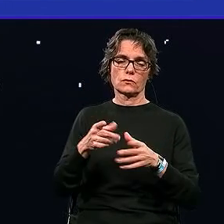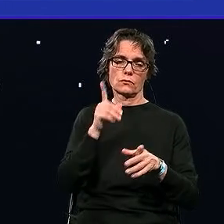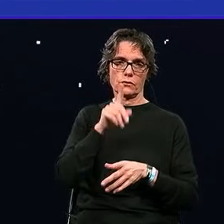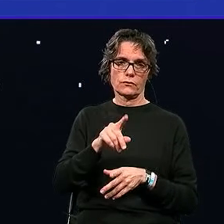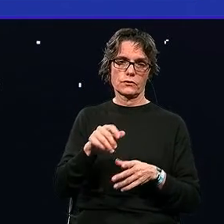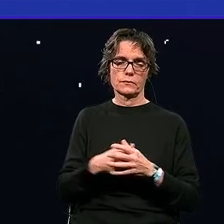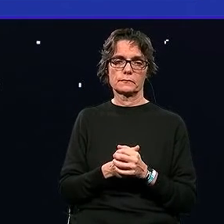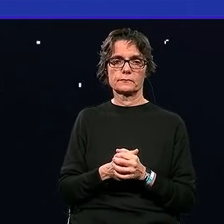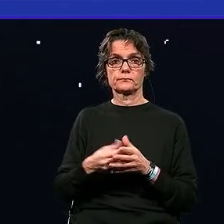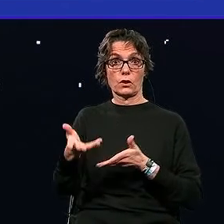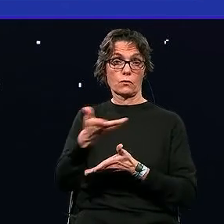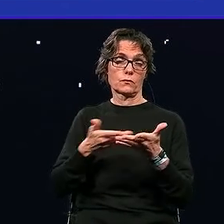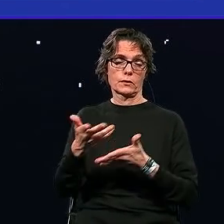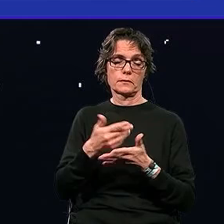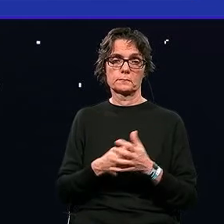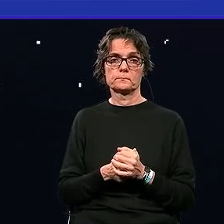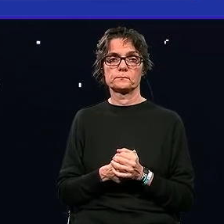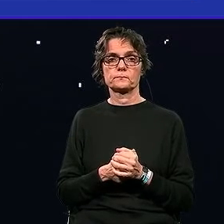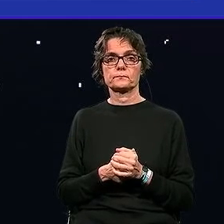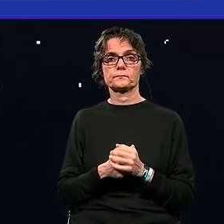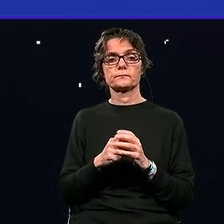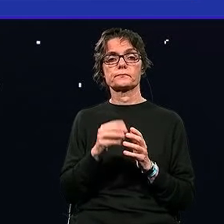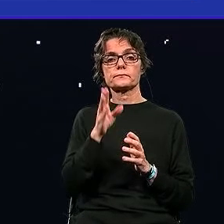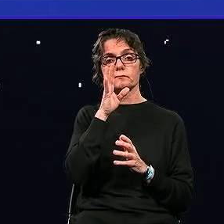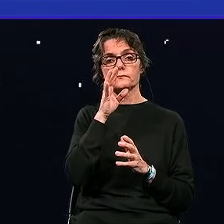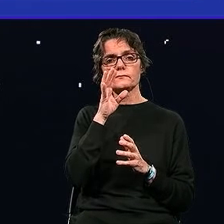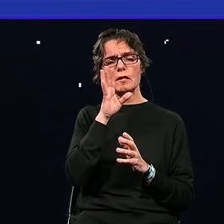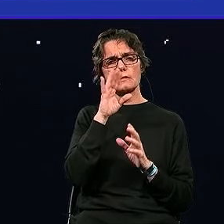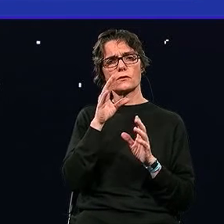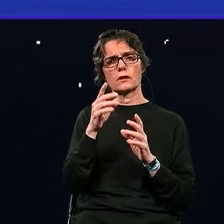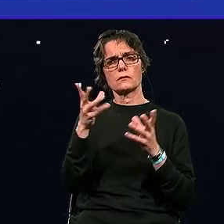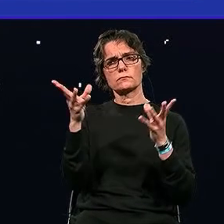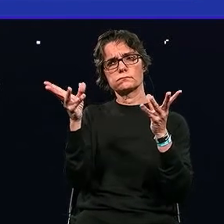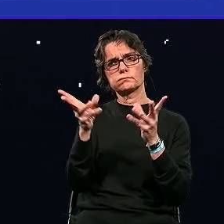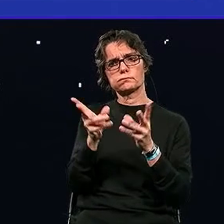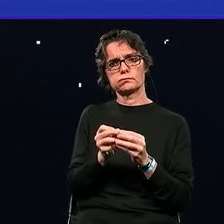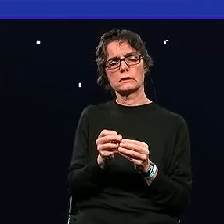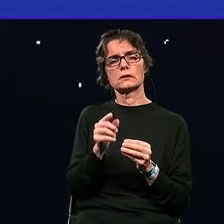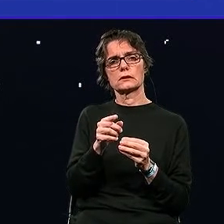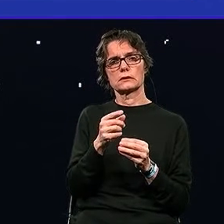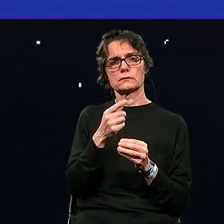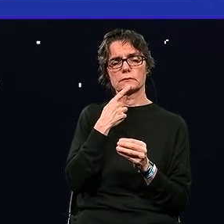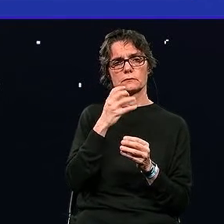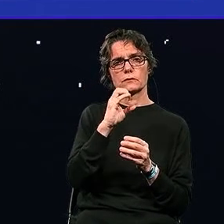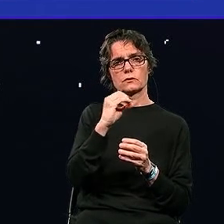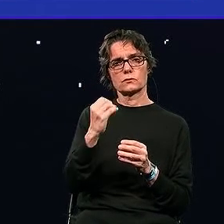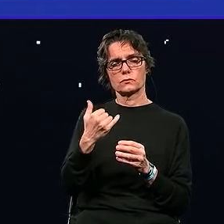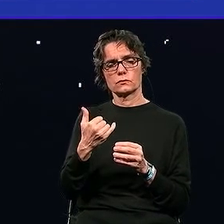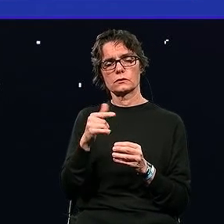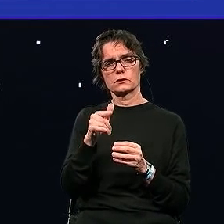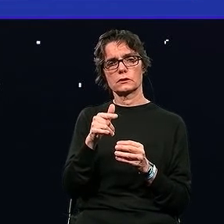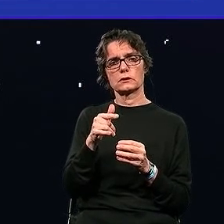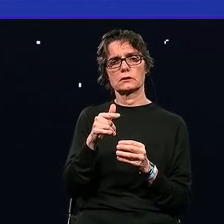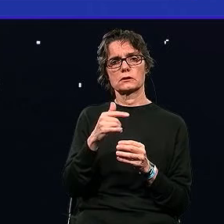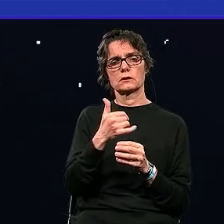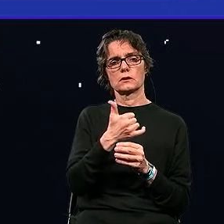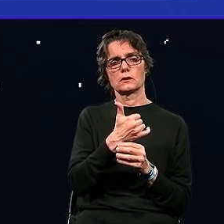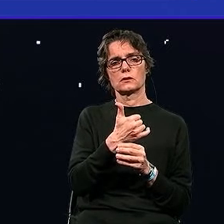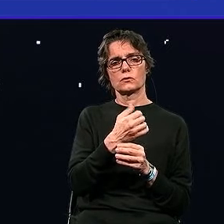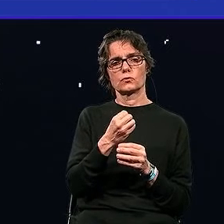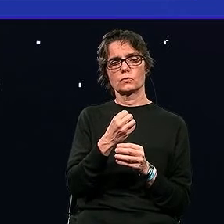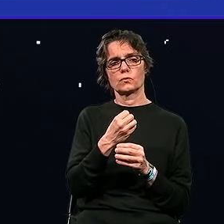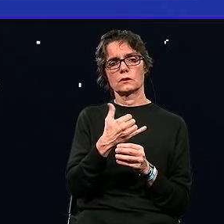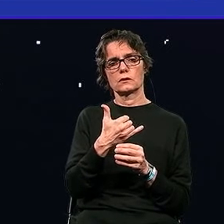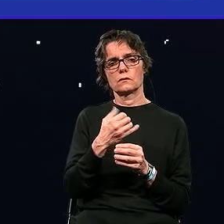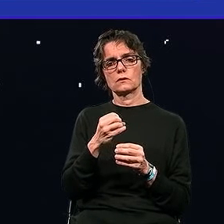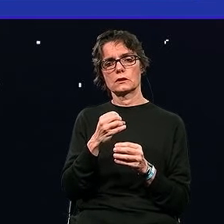Now, overall, if we pull that together, we discover that the carbon emissions in 2020